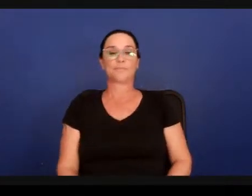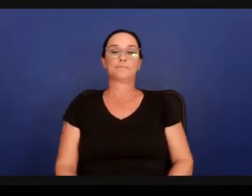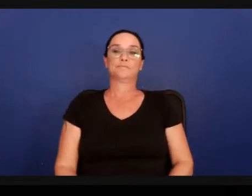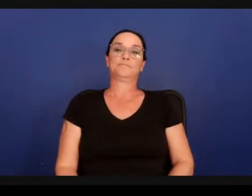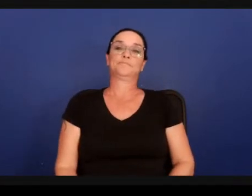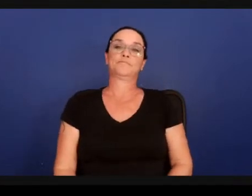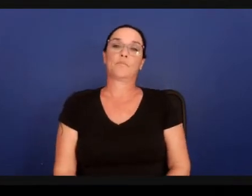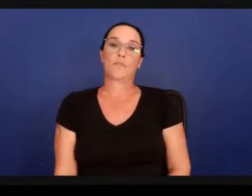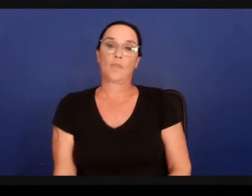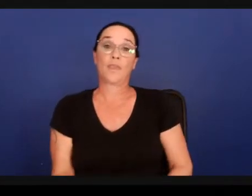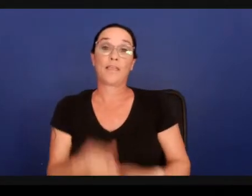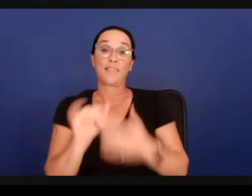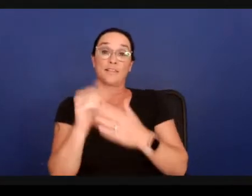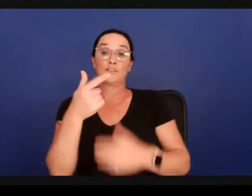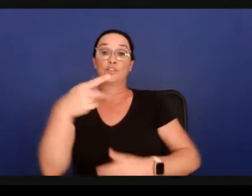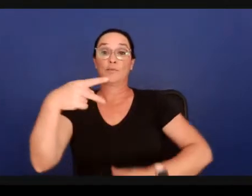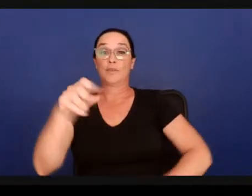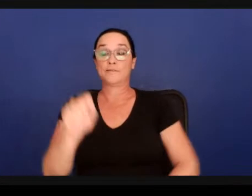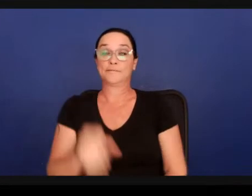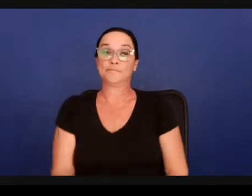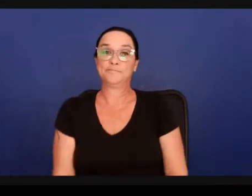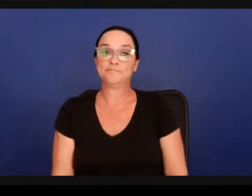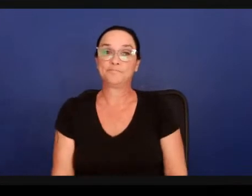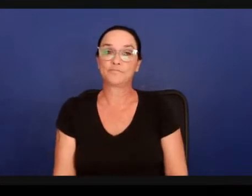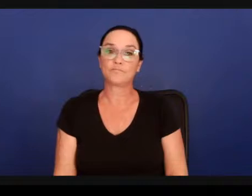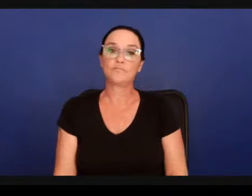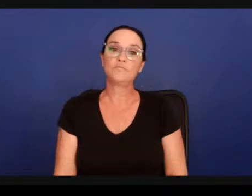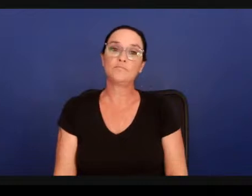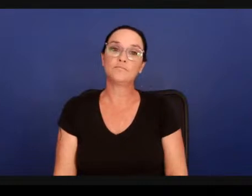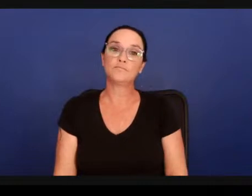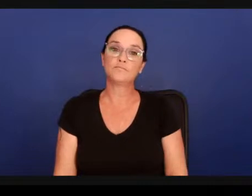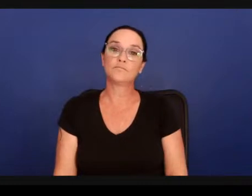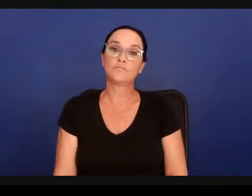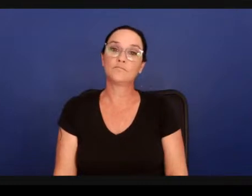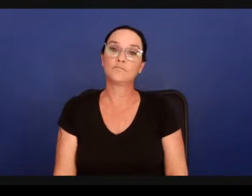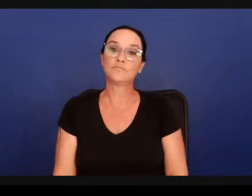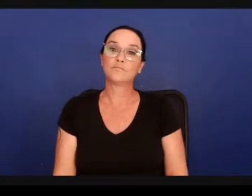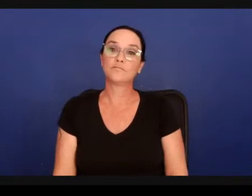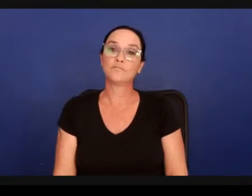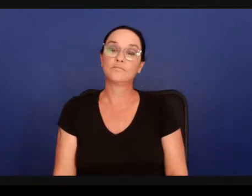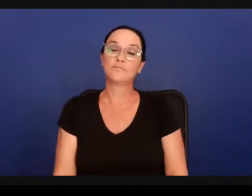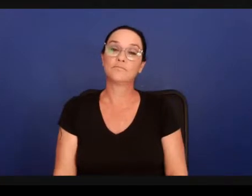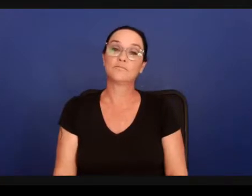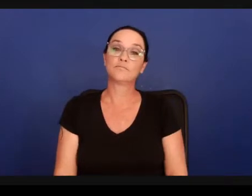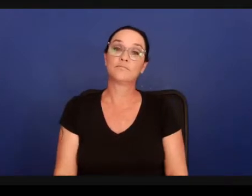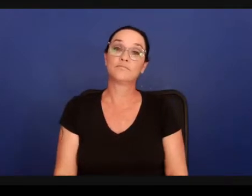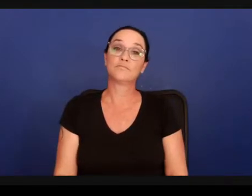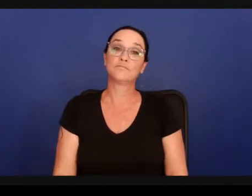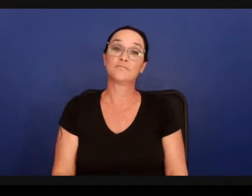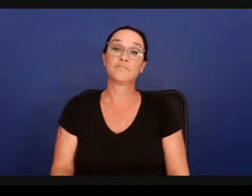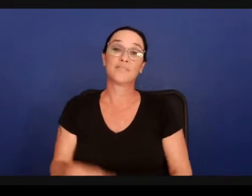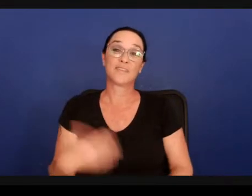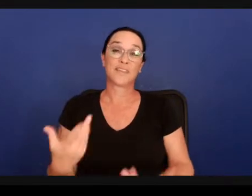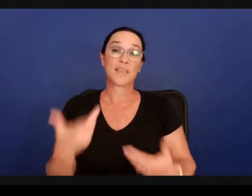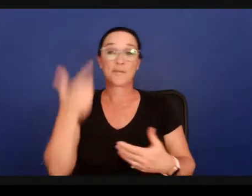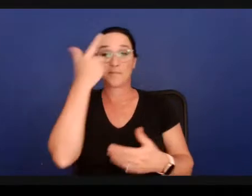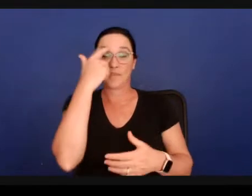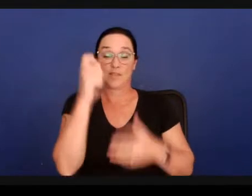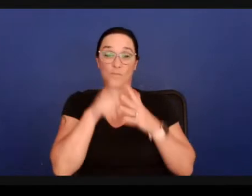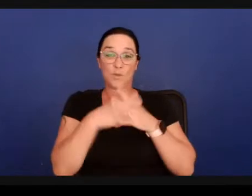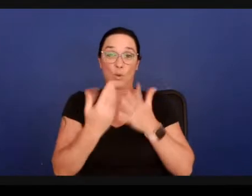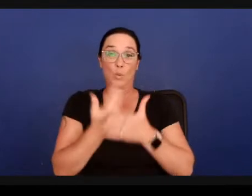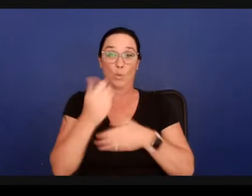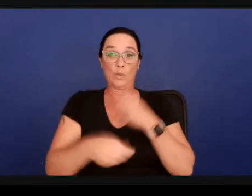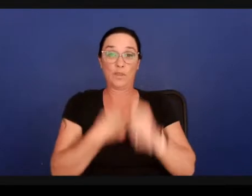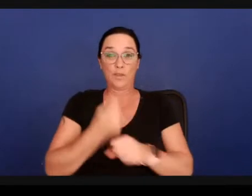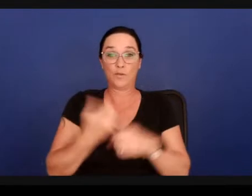And that's our GPS signals there. We could also look here, just since we are at the start of the year, at